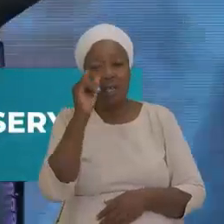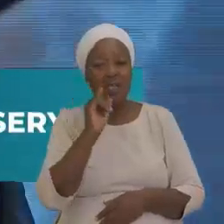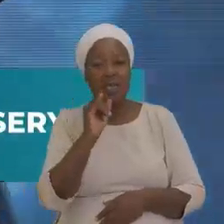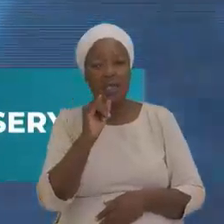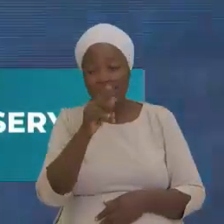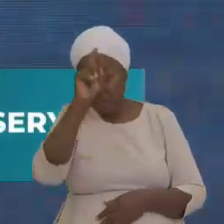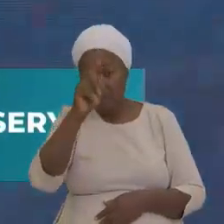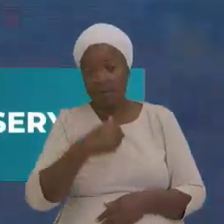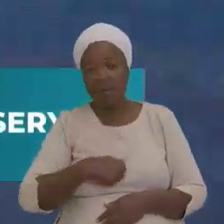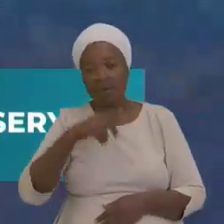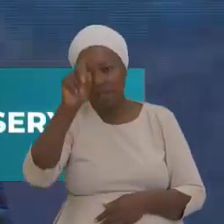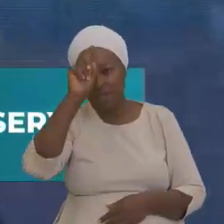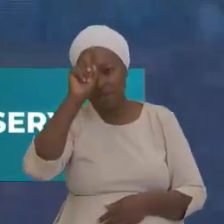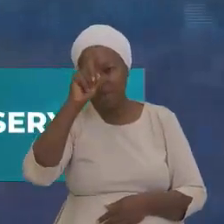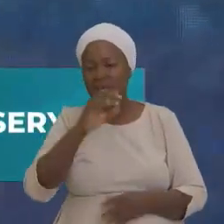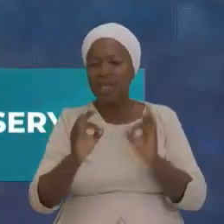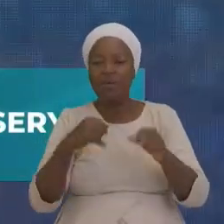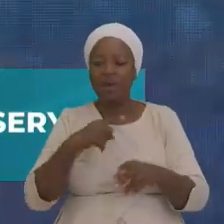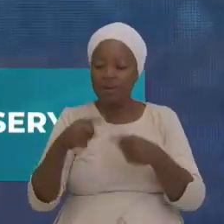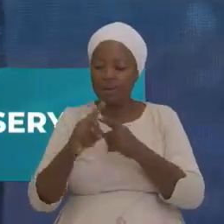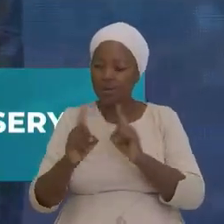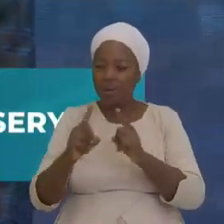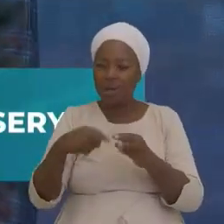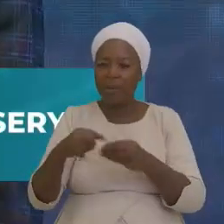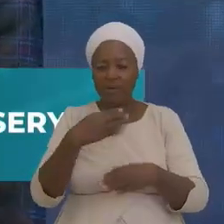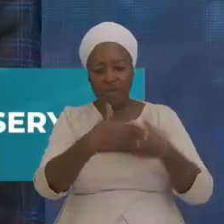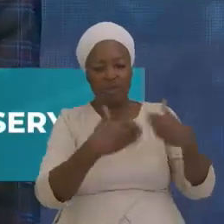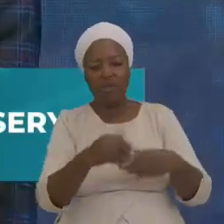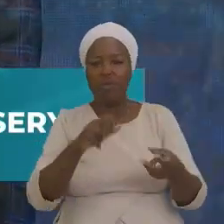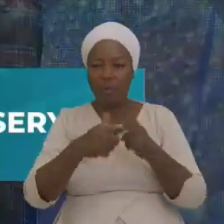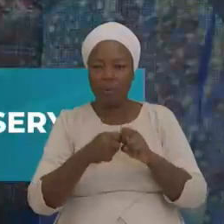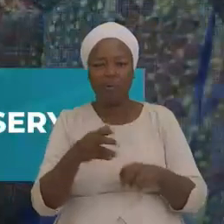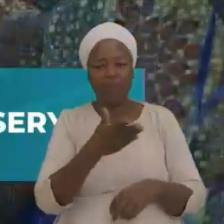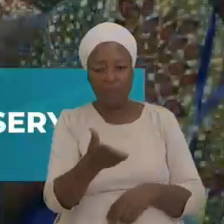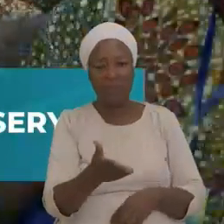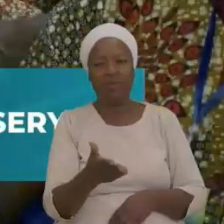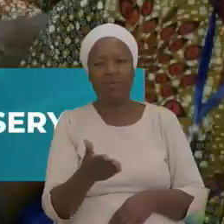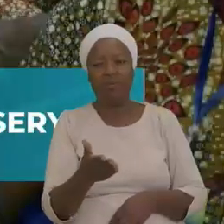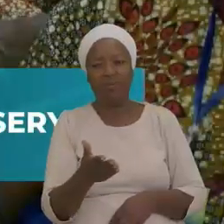If we are going to talk about generational problem, they are there.